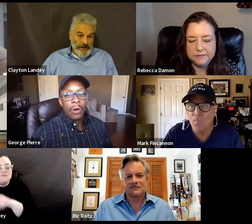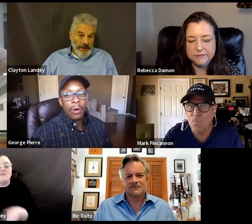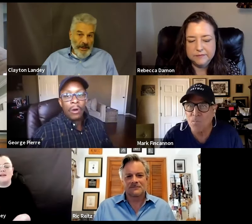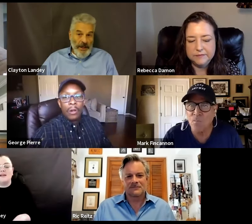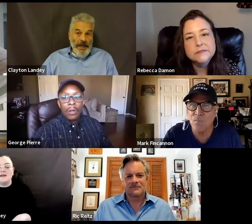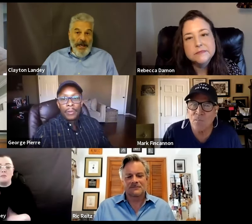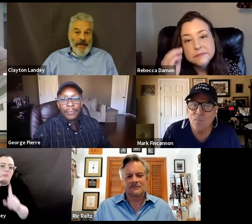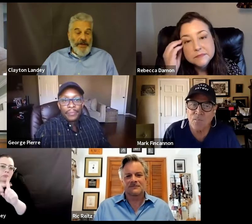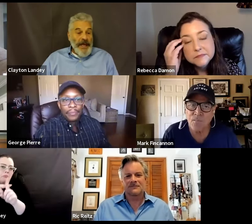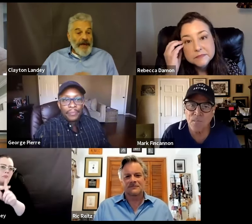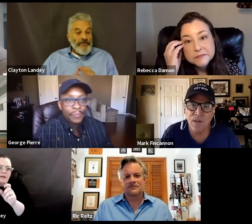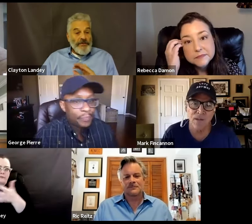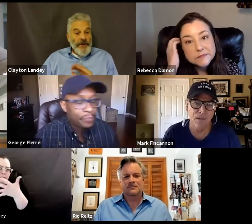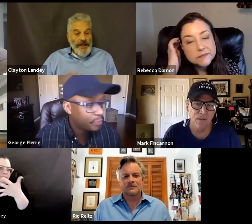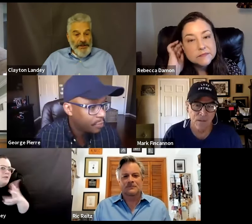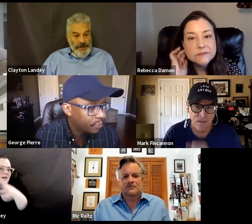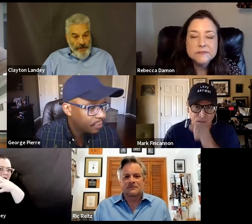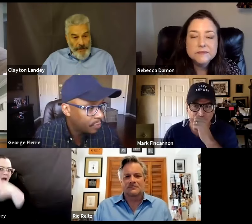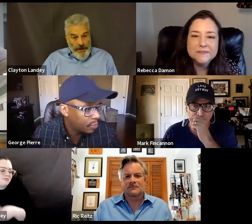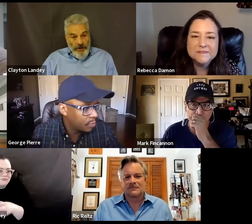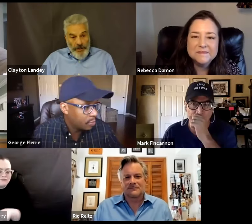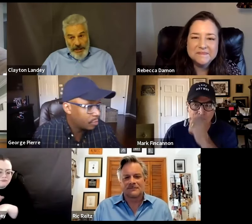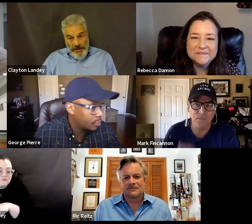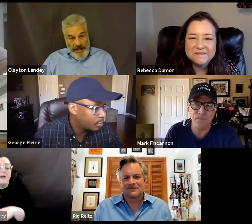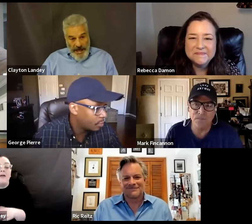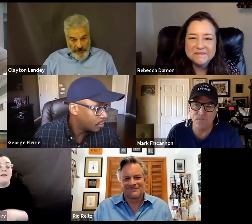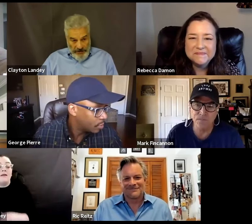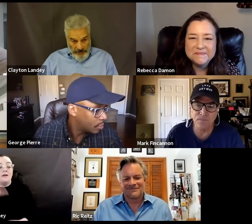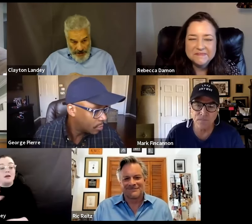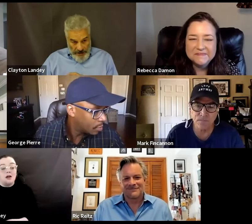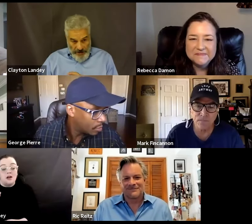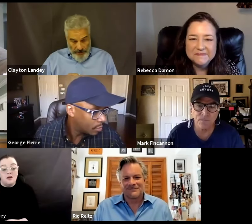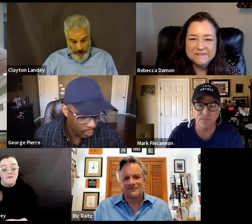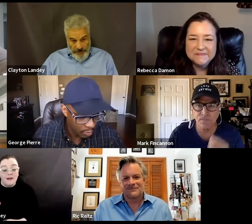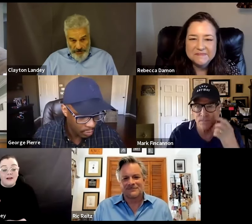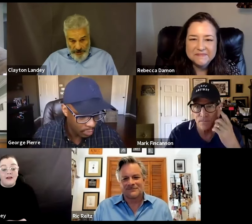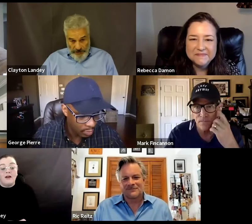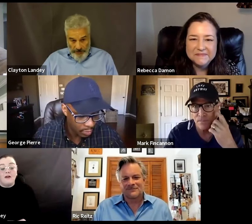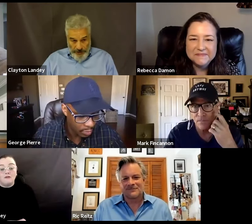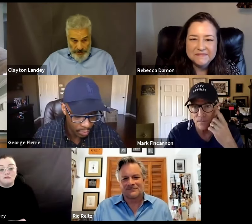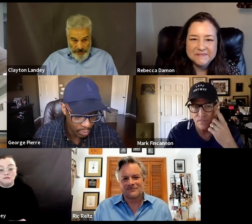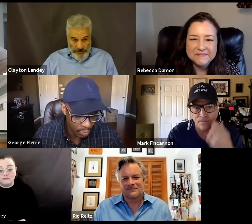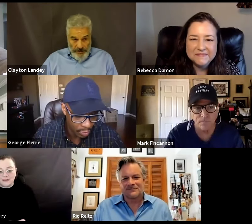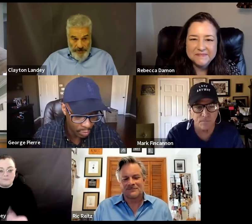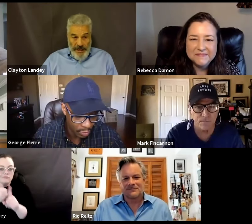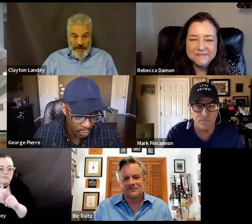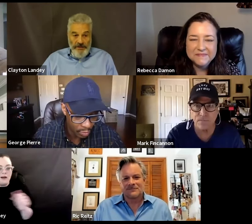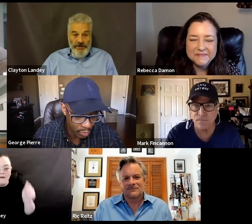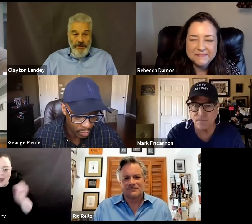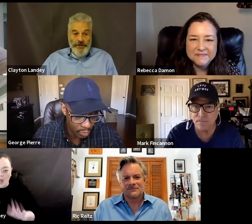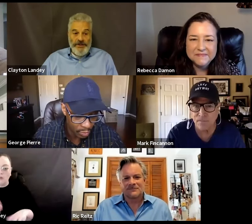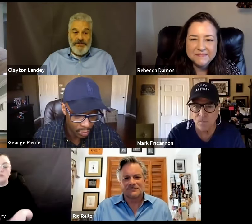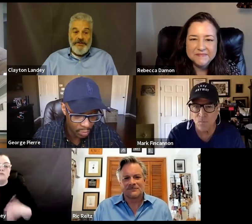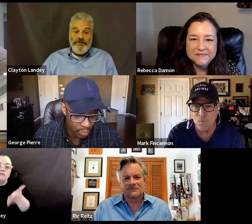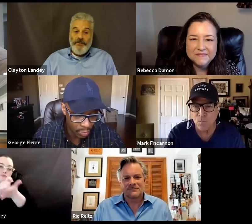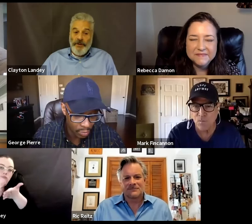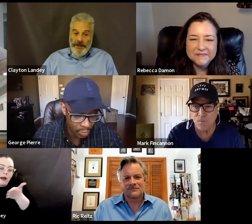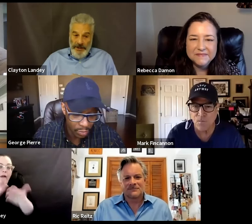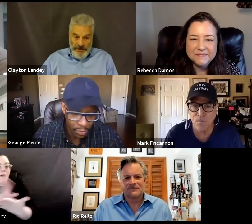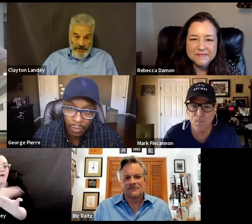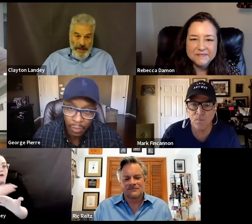Tales. And we have Ric Reitz. Ric is an actor, writer, composer, director, and producer who's been active in show business for